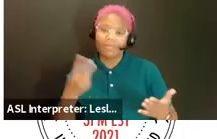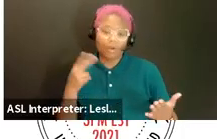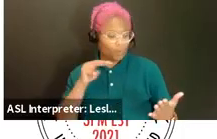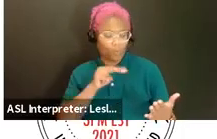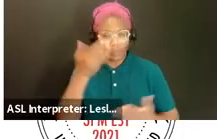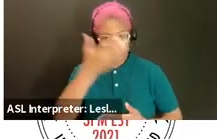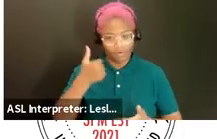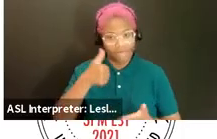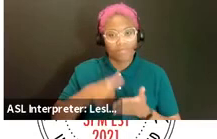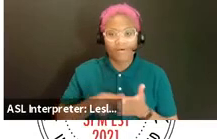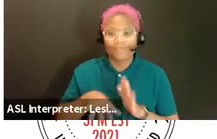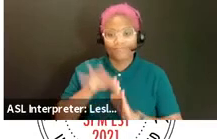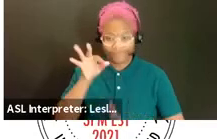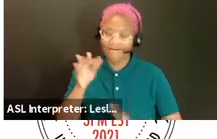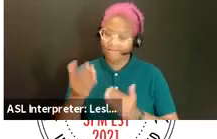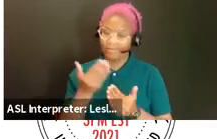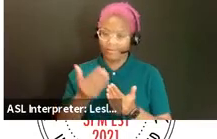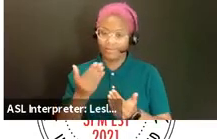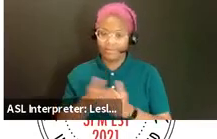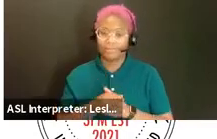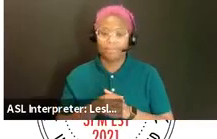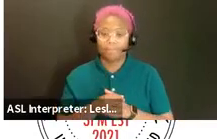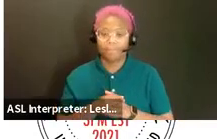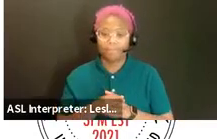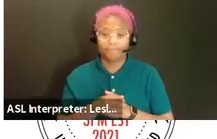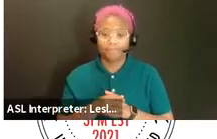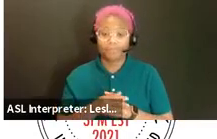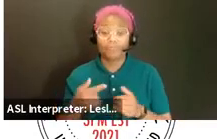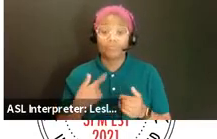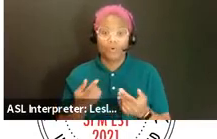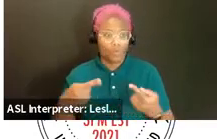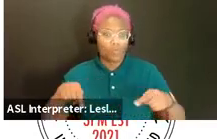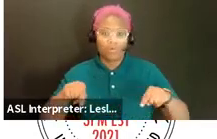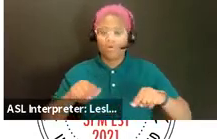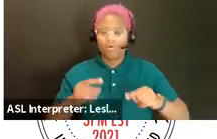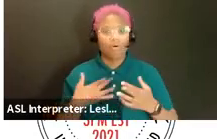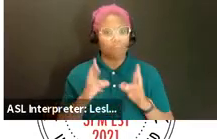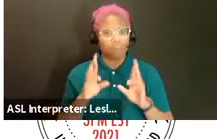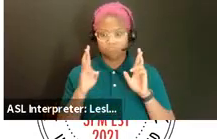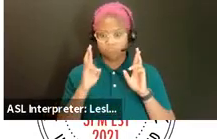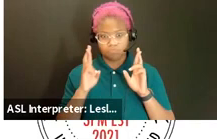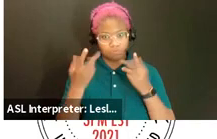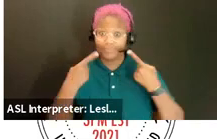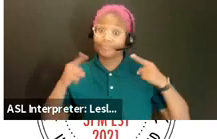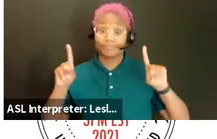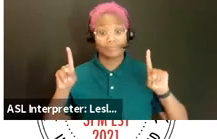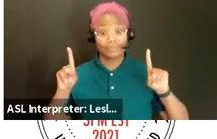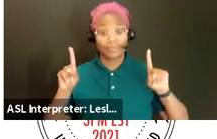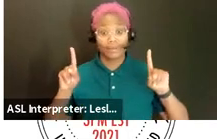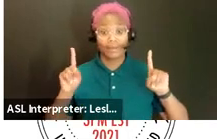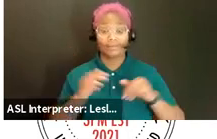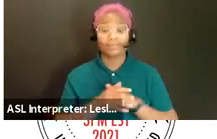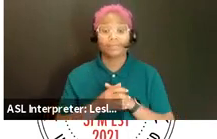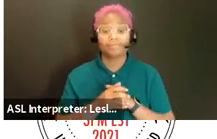other thing I just mentioned is that when we're all looking for good news in the visa process, one bit of good news is that the